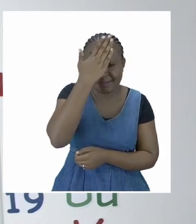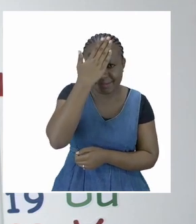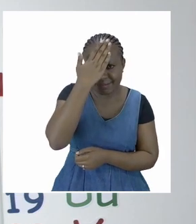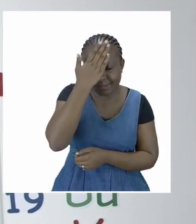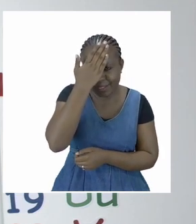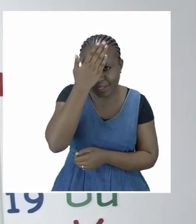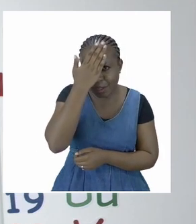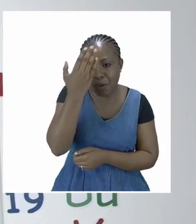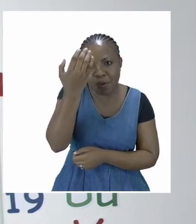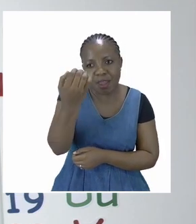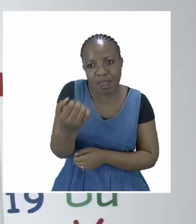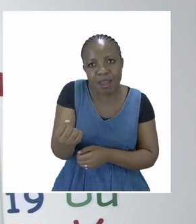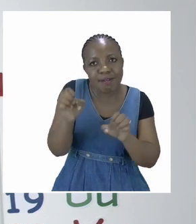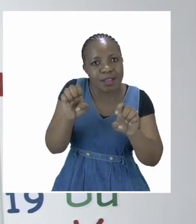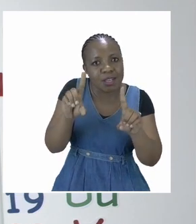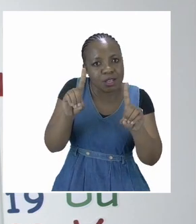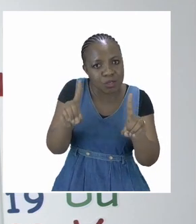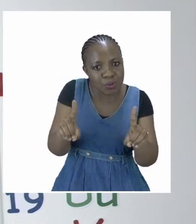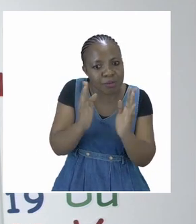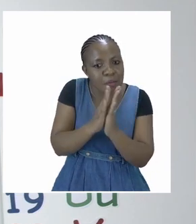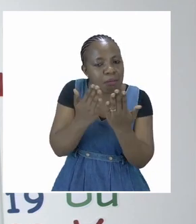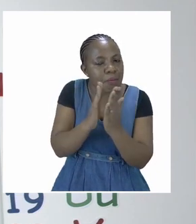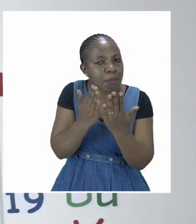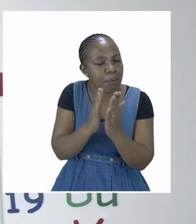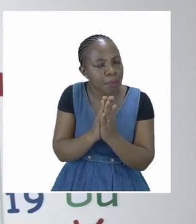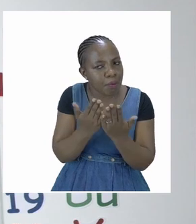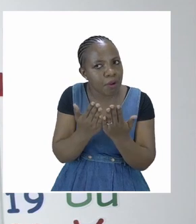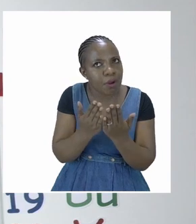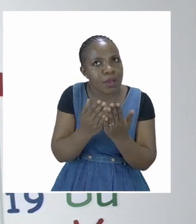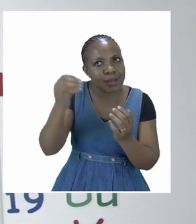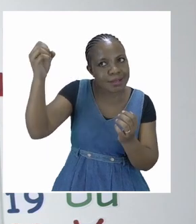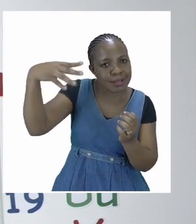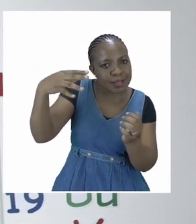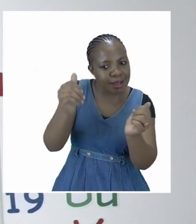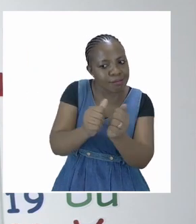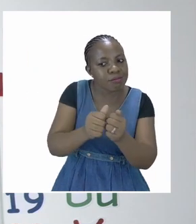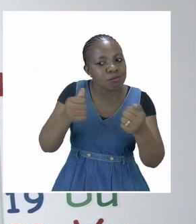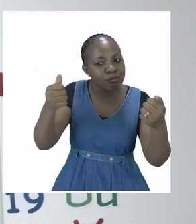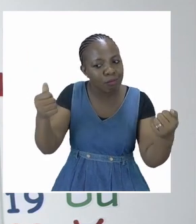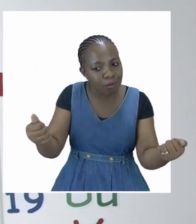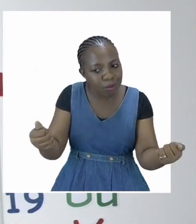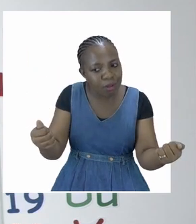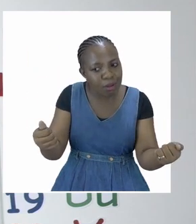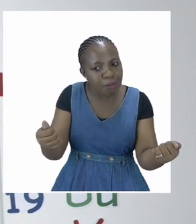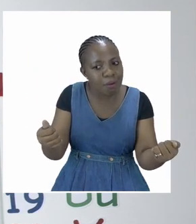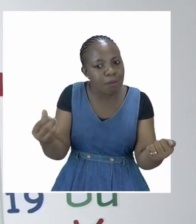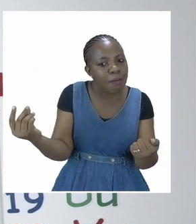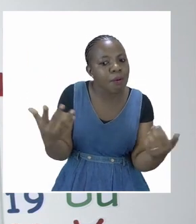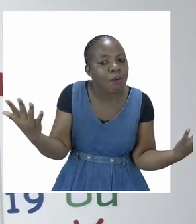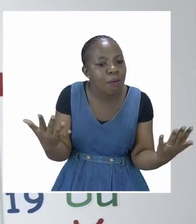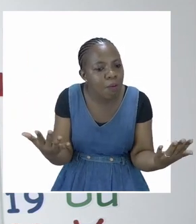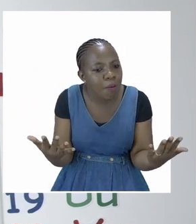booklet in our daily newspaper, street sales, or at your school every Monday